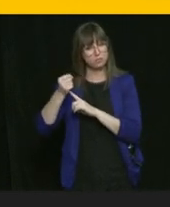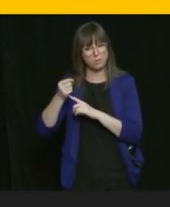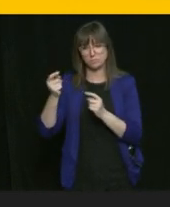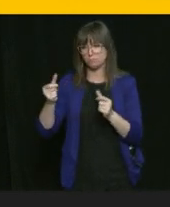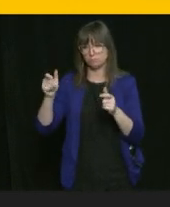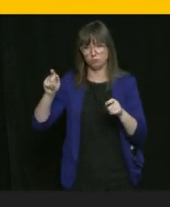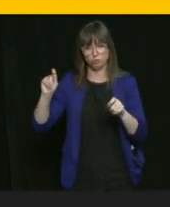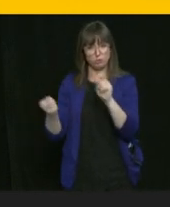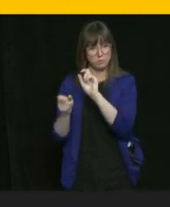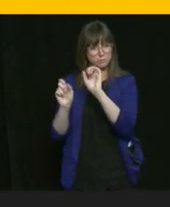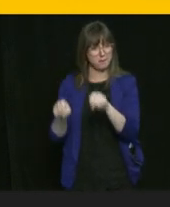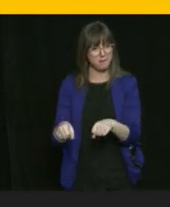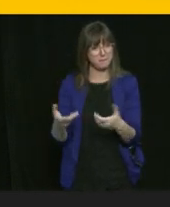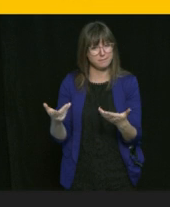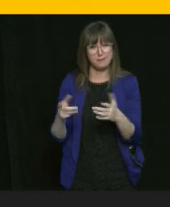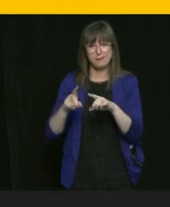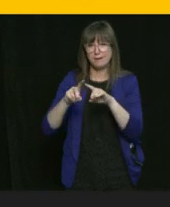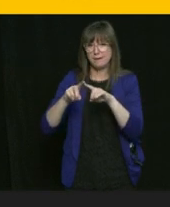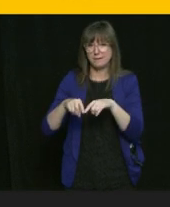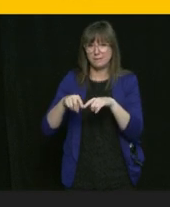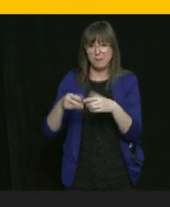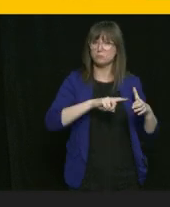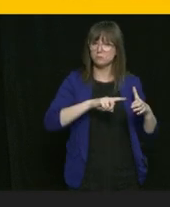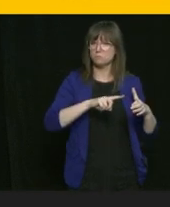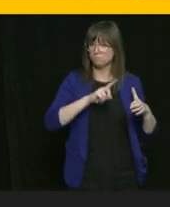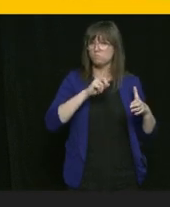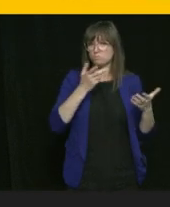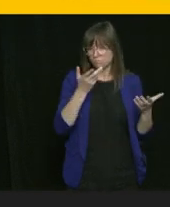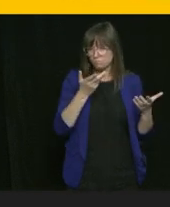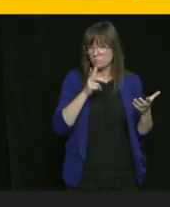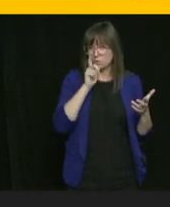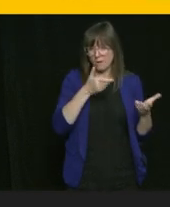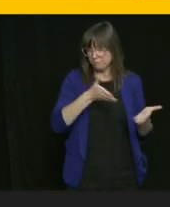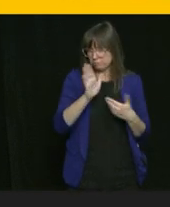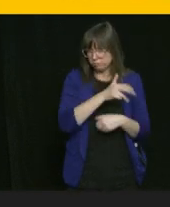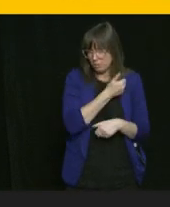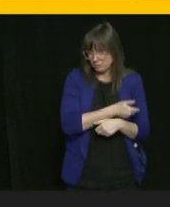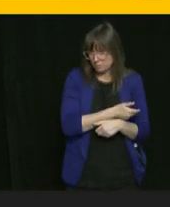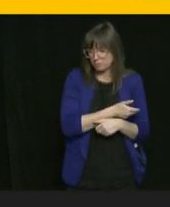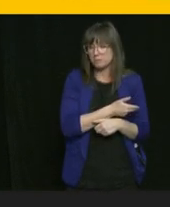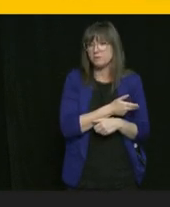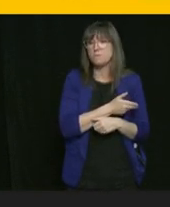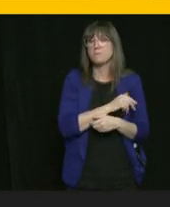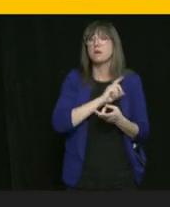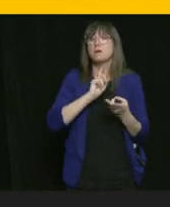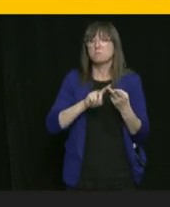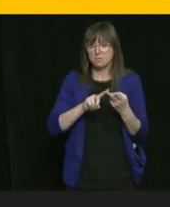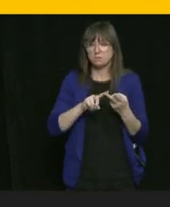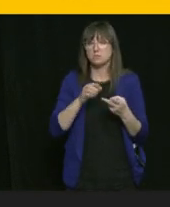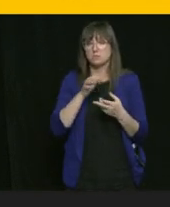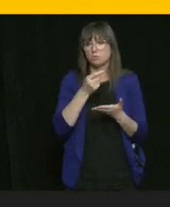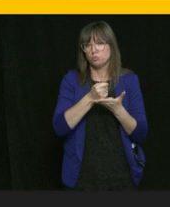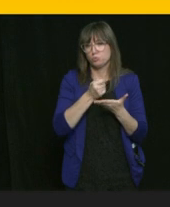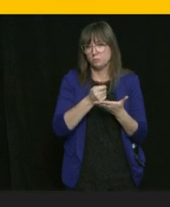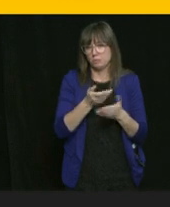change, and it depends on the vulnerability of populations in recent months, together with better treatment